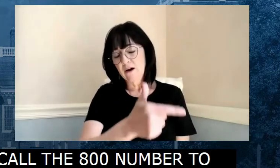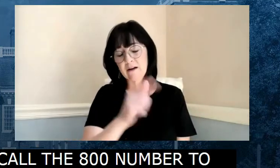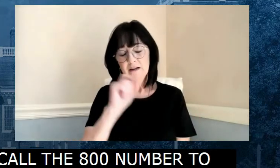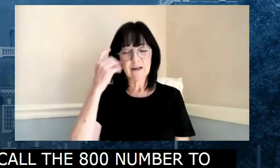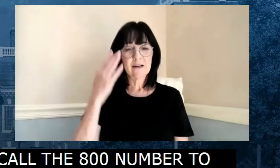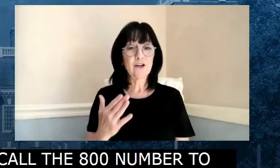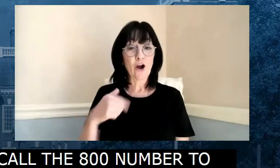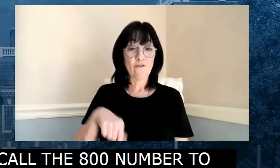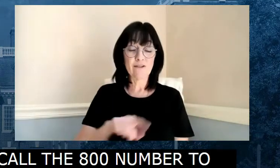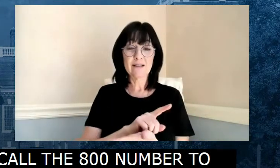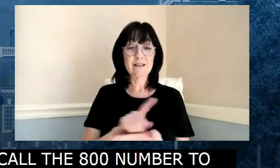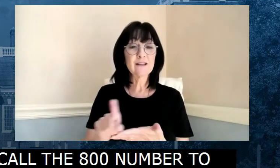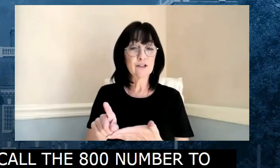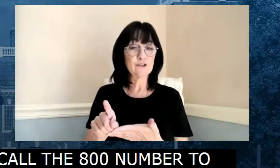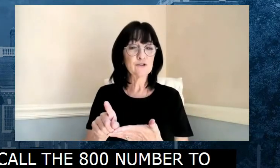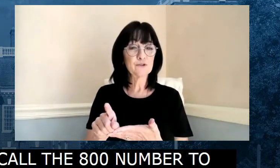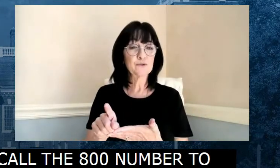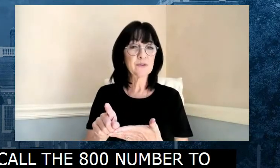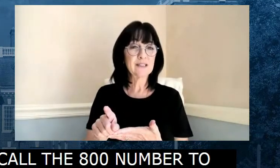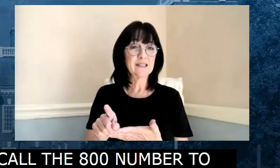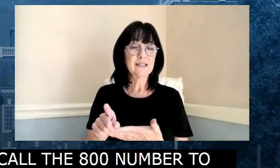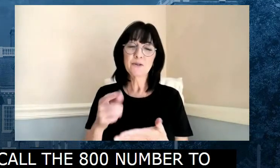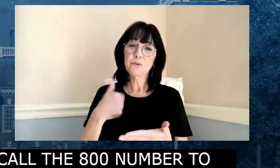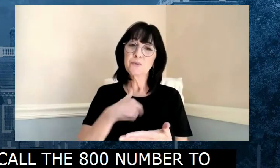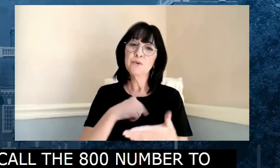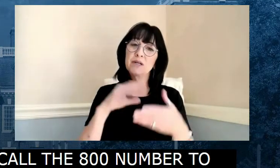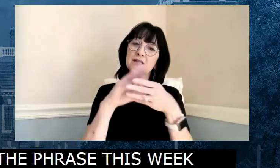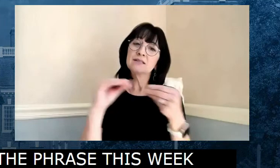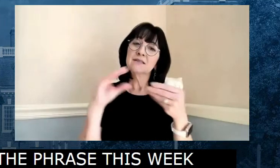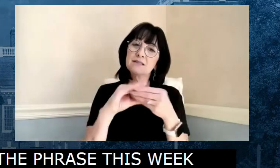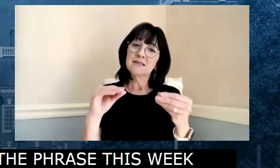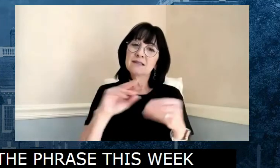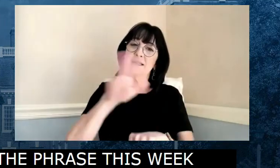phrase this week, which was very